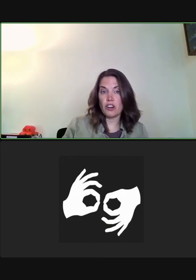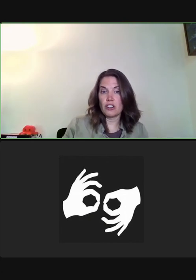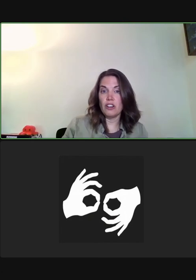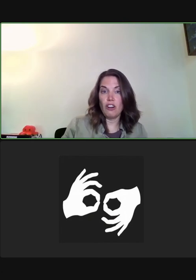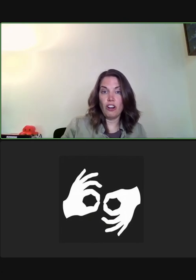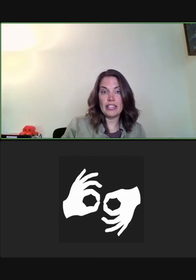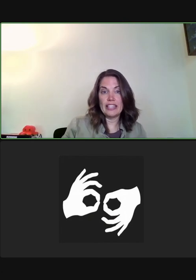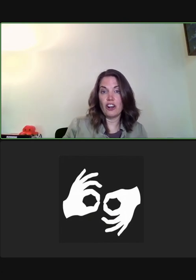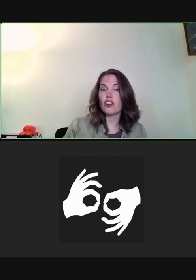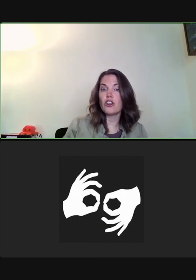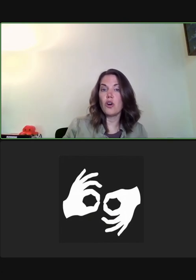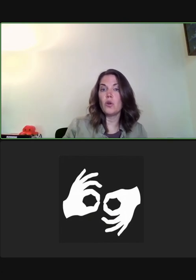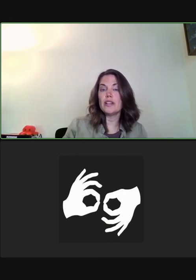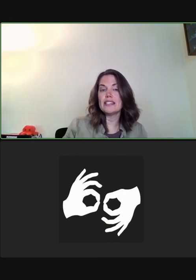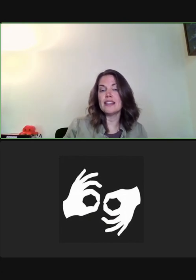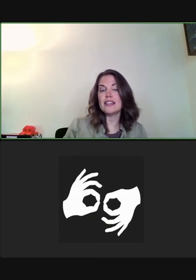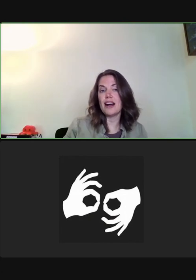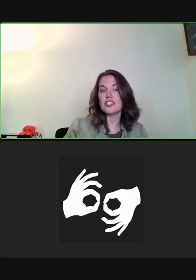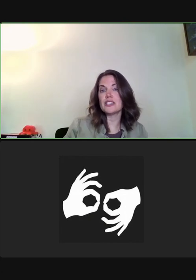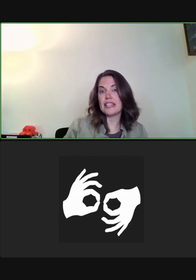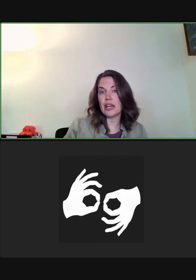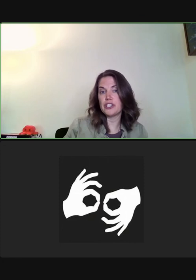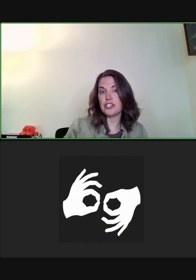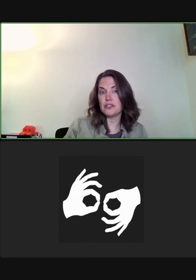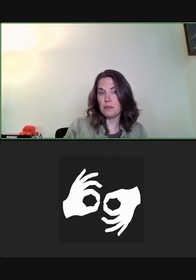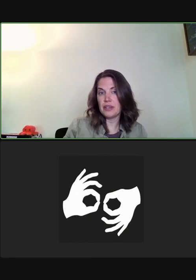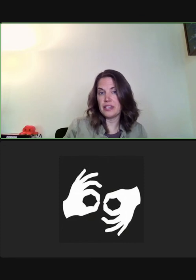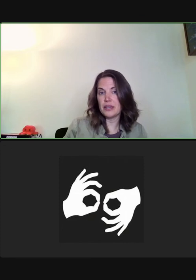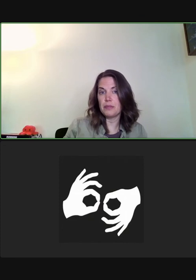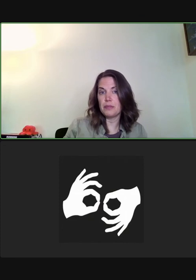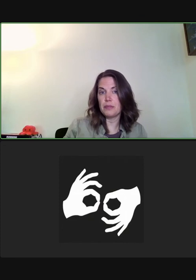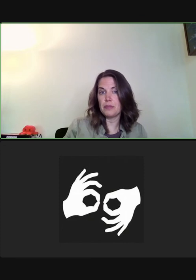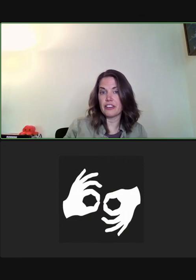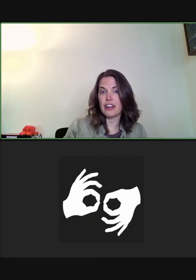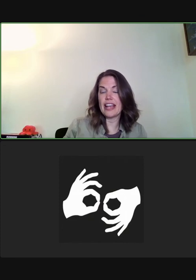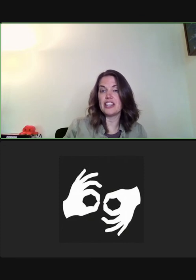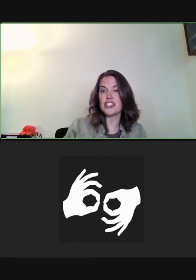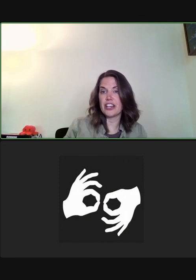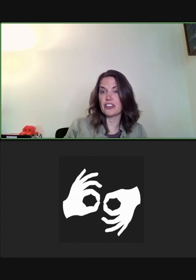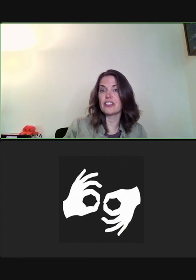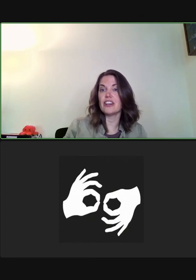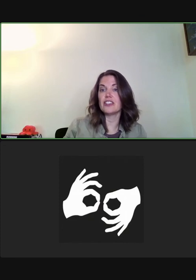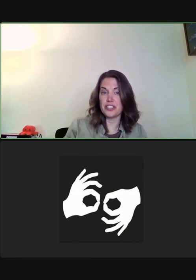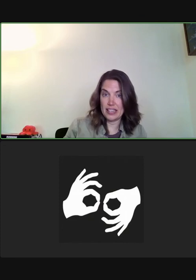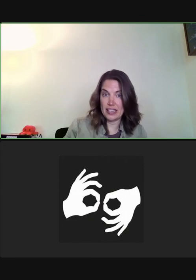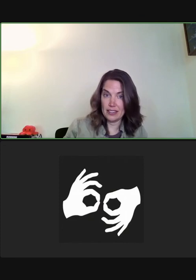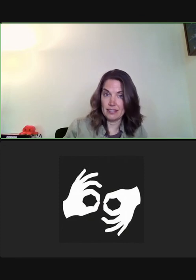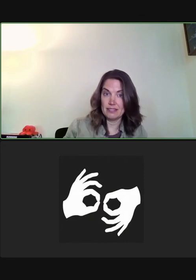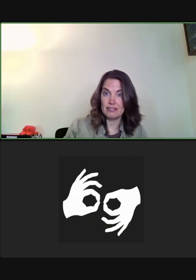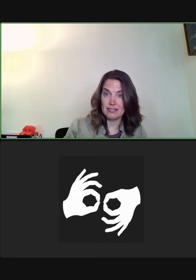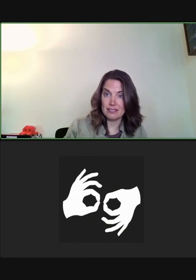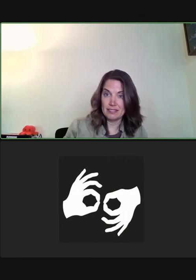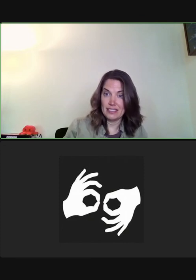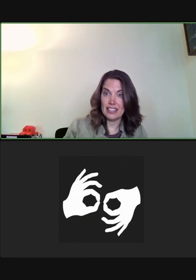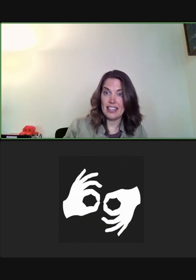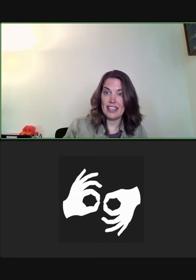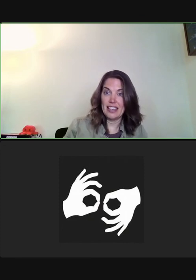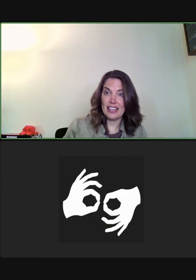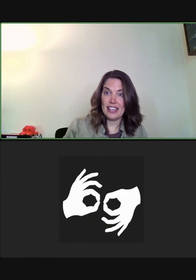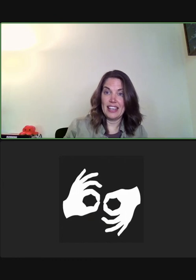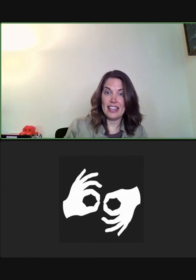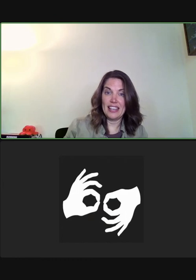So overall, our goal is not just language development, but rather a shared understanding.